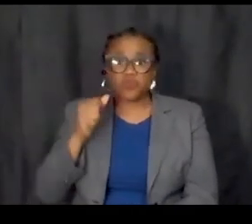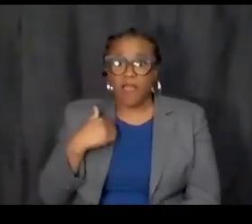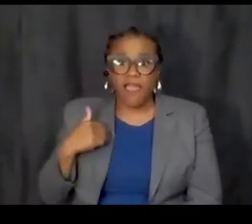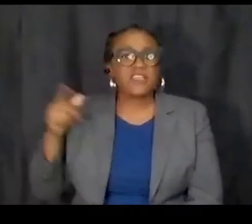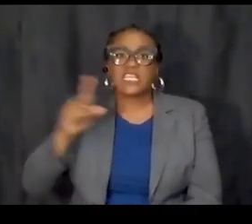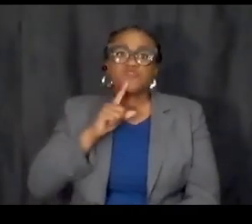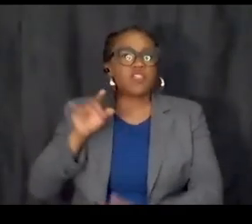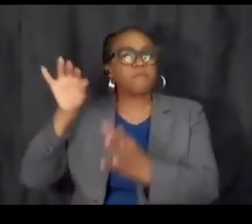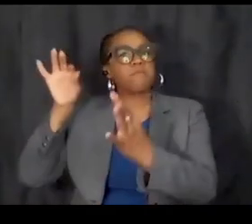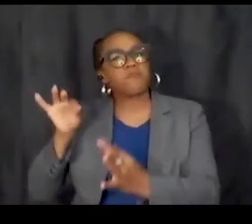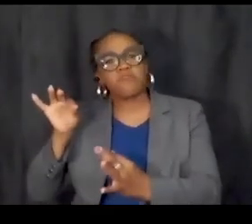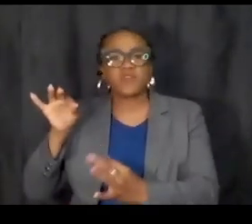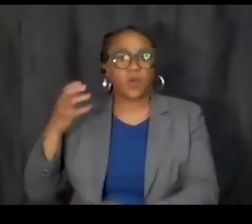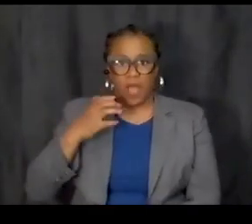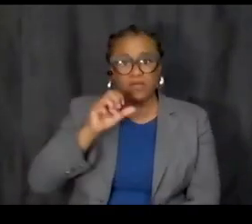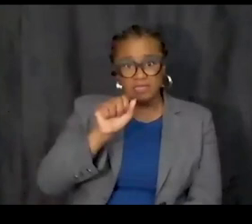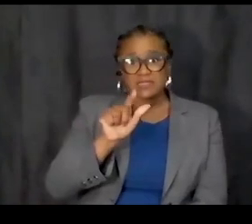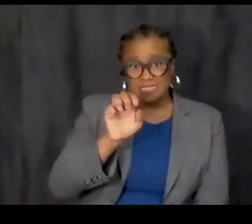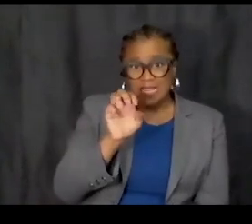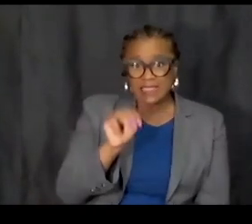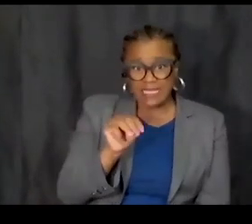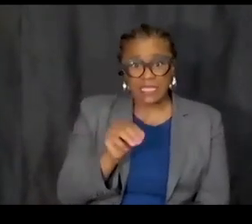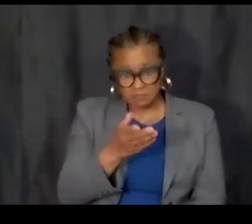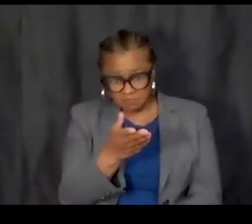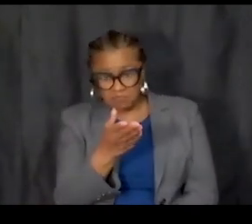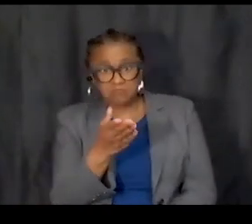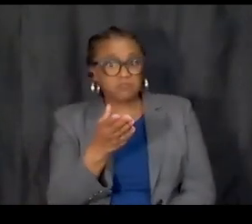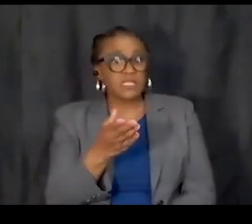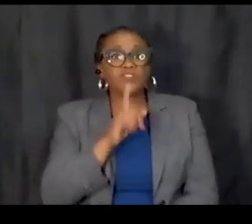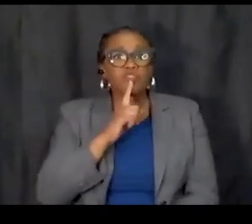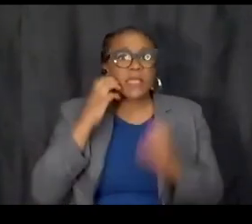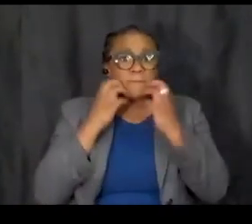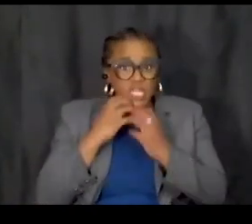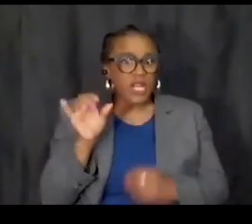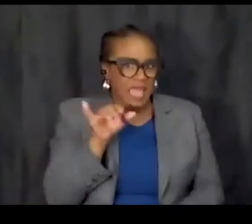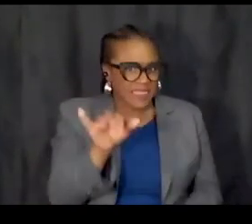Saleem, you know, he has a beard much like that he did when I was younger.